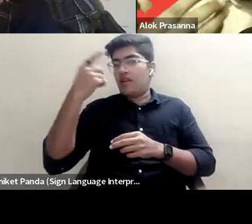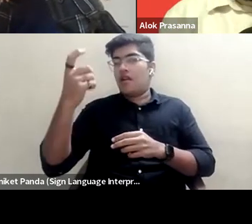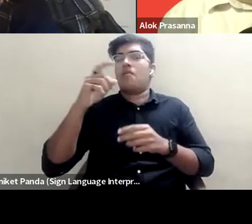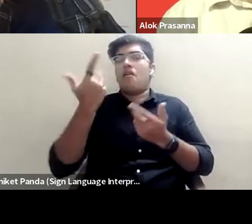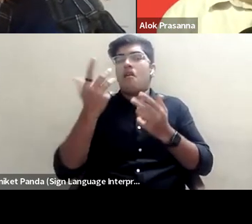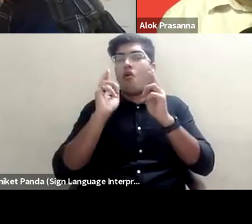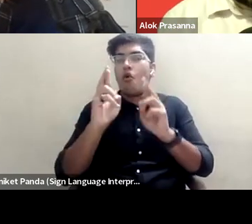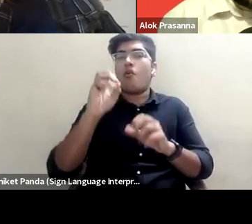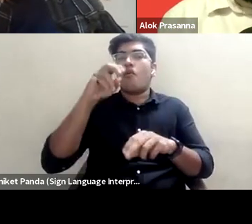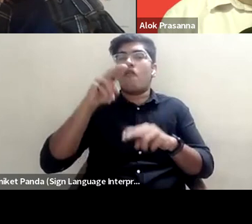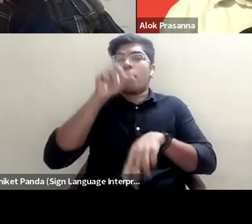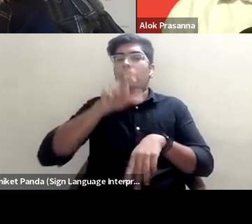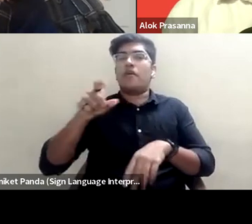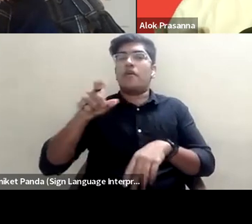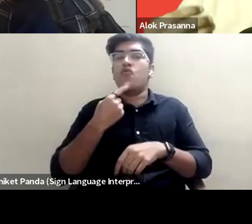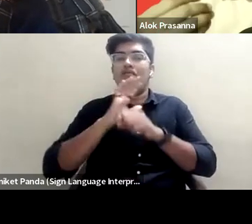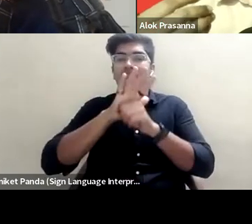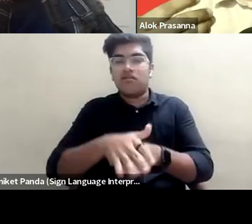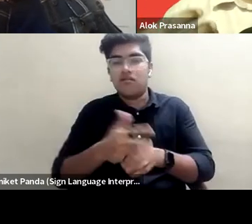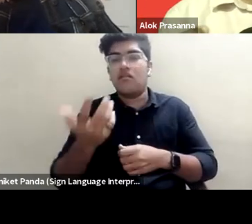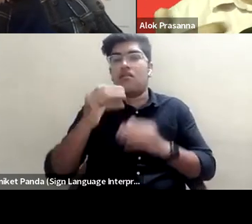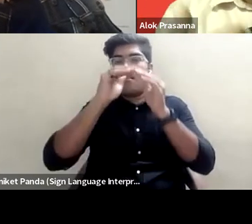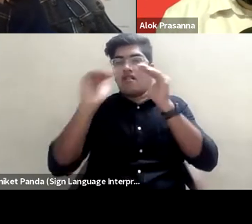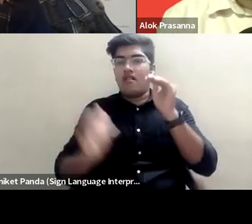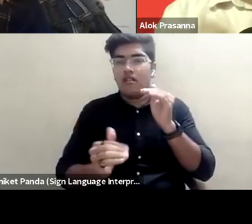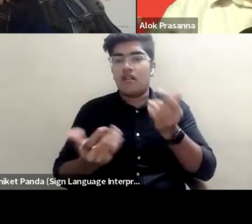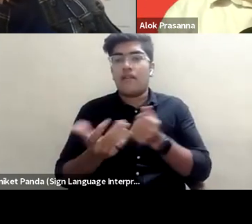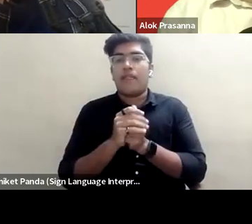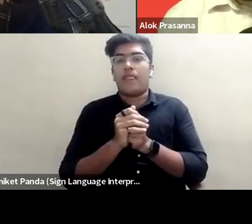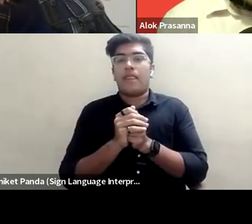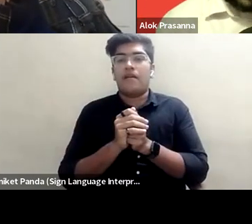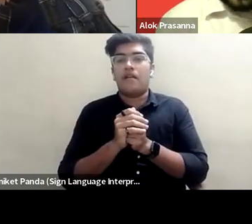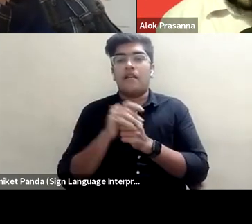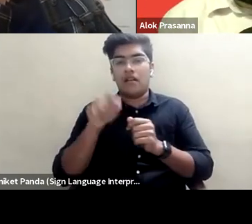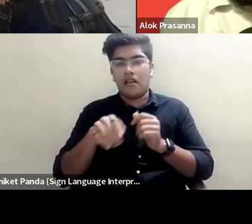the dispossessed and the marginalized peoples of India. It has been